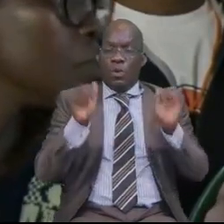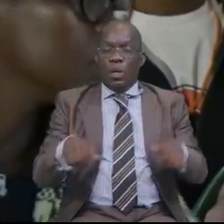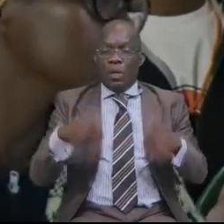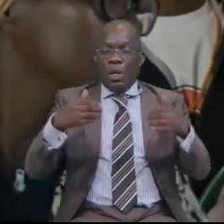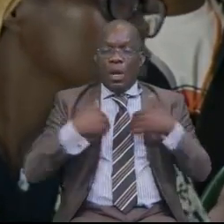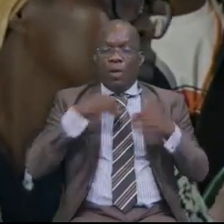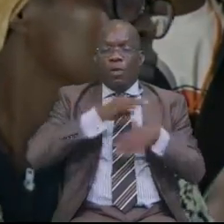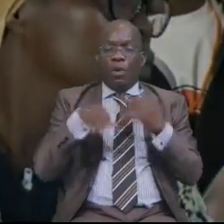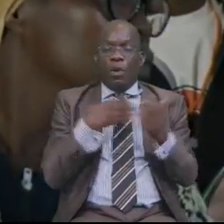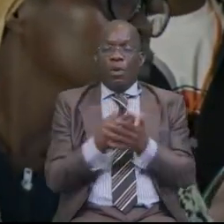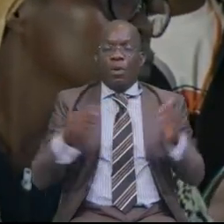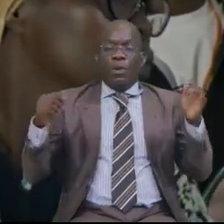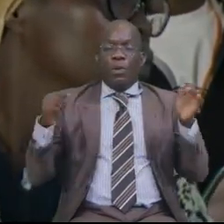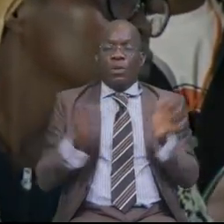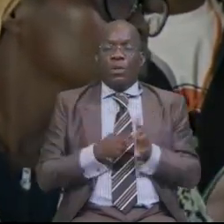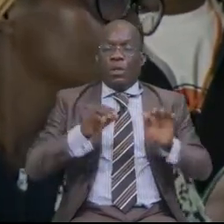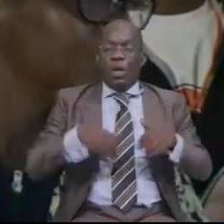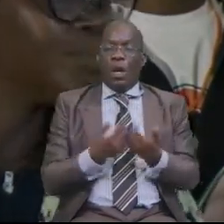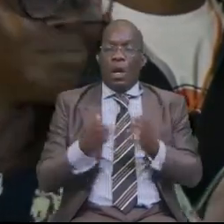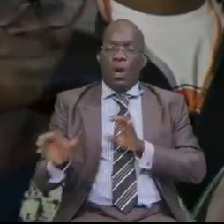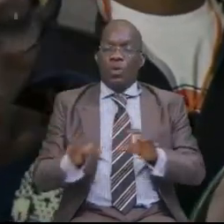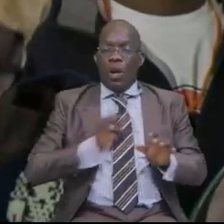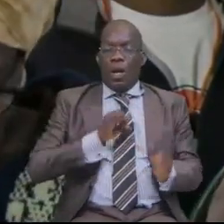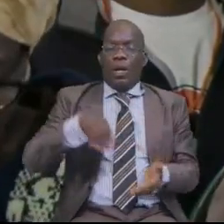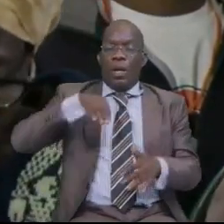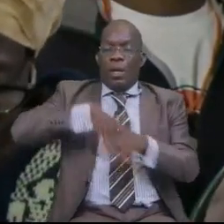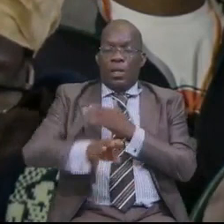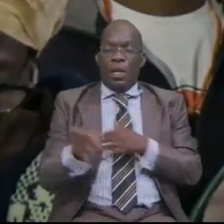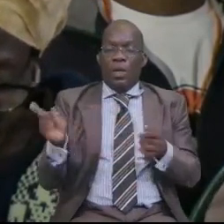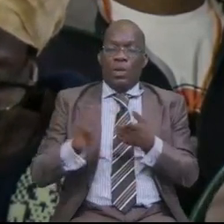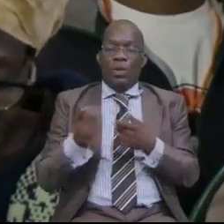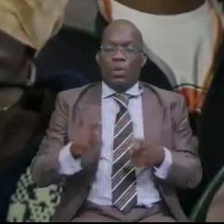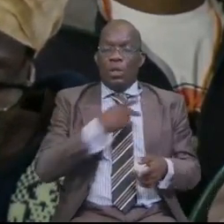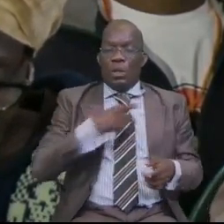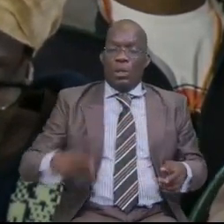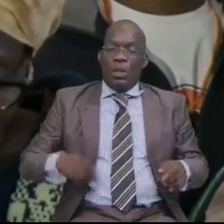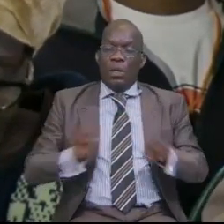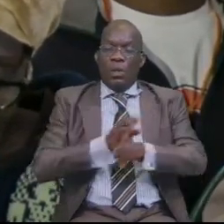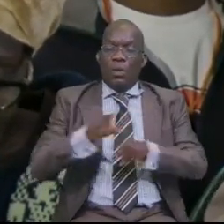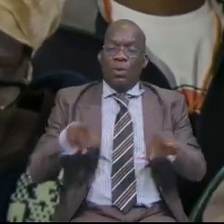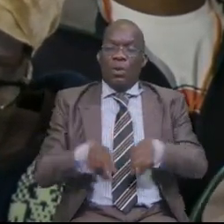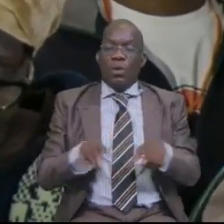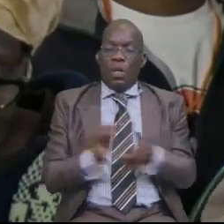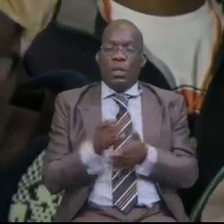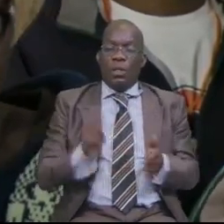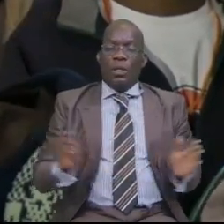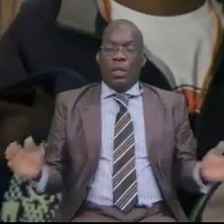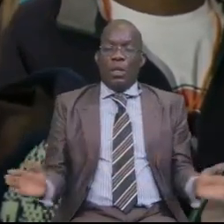these. How do I enter into the kingdom? So that the edification,